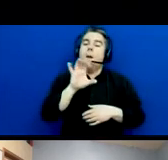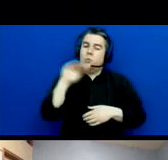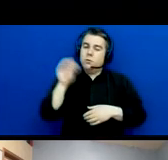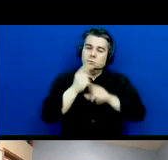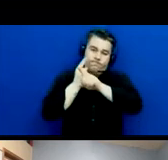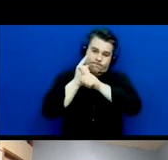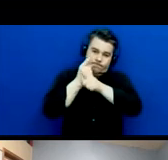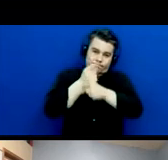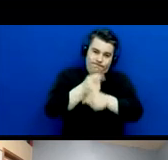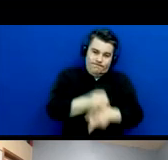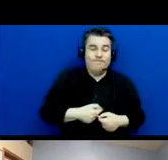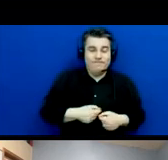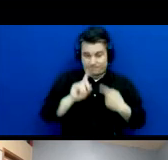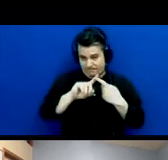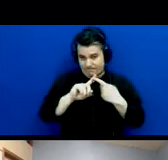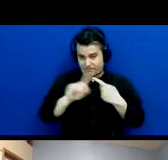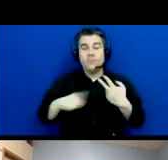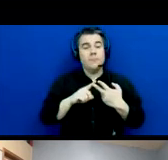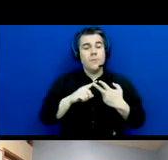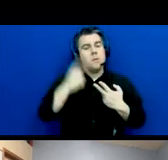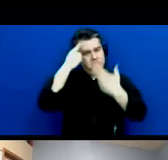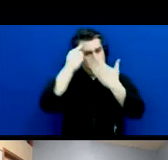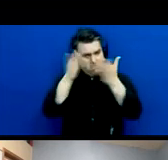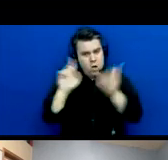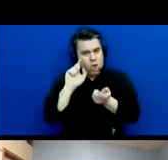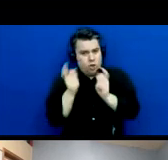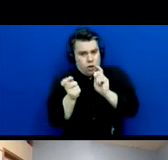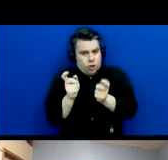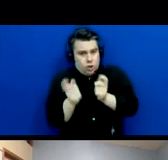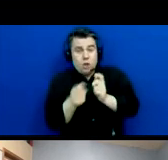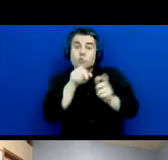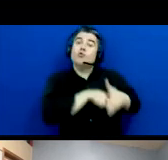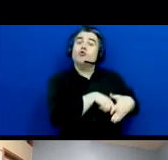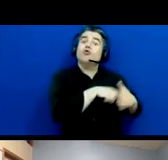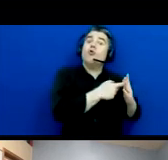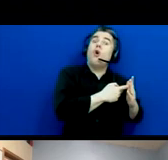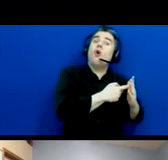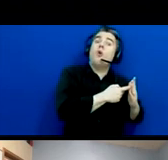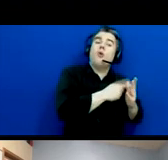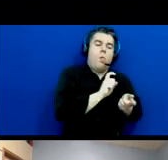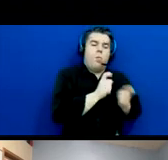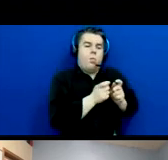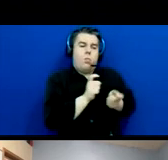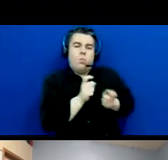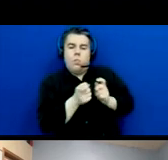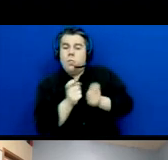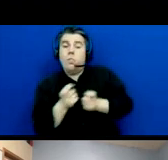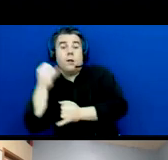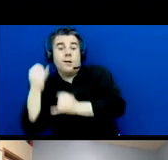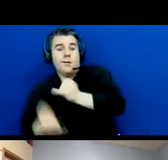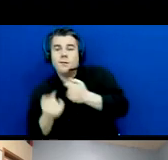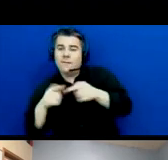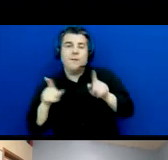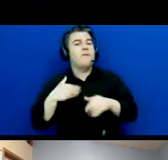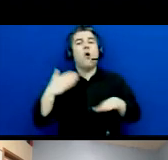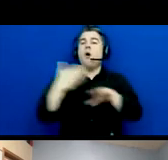The second tip is be open to adjustments. What you started on may not be what you end up on. We have over 20